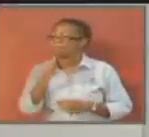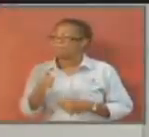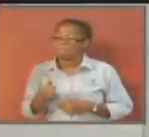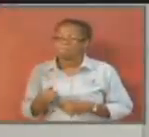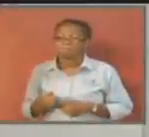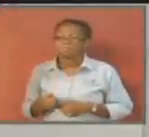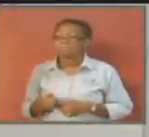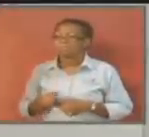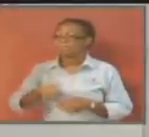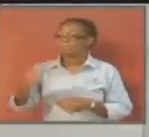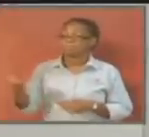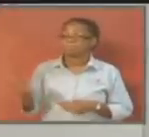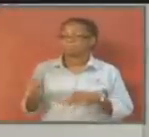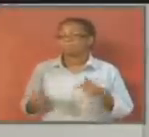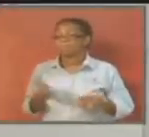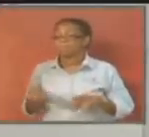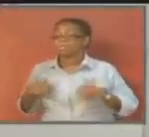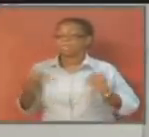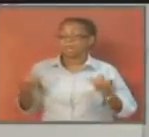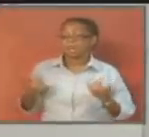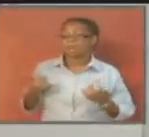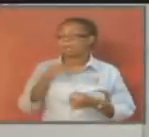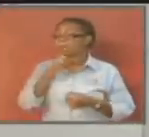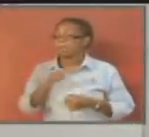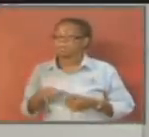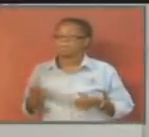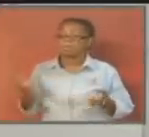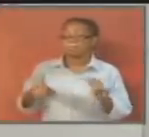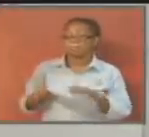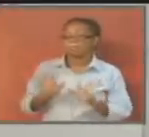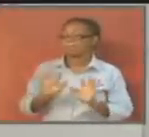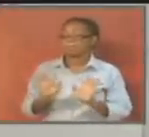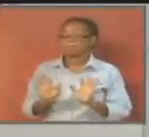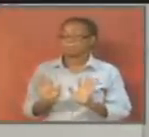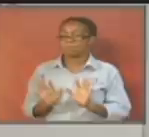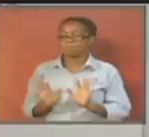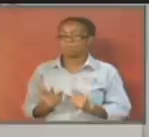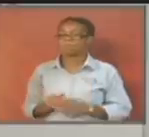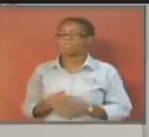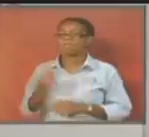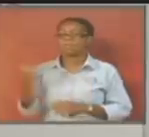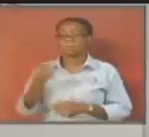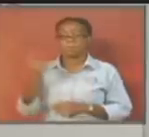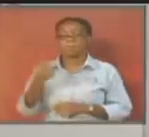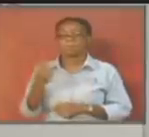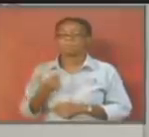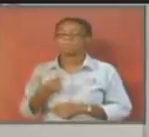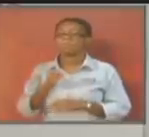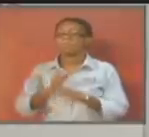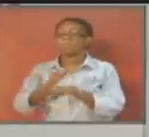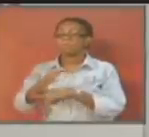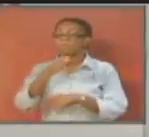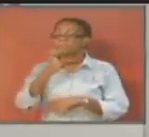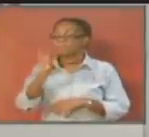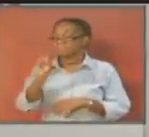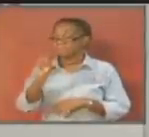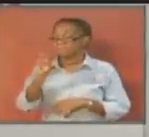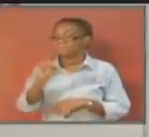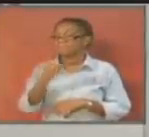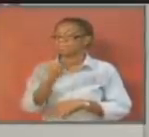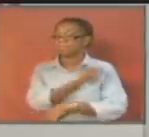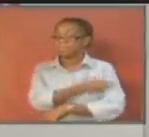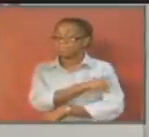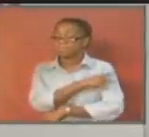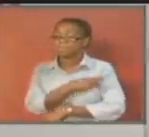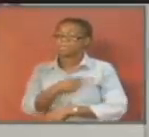come Wednesday, but the over 60s. And then we follow, of course, with the under 60s with comorbidities and so on in that